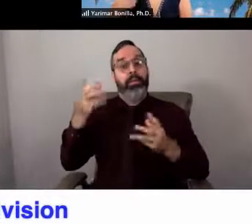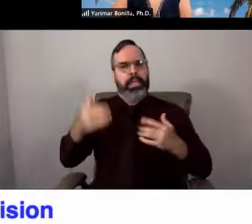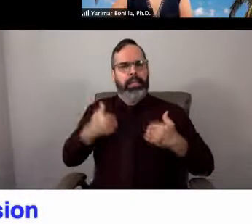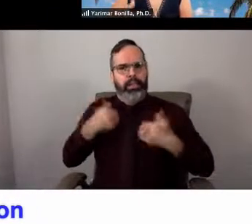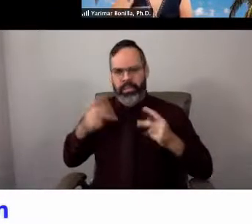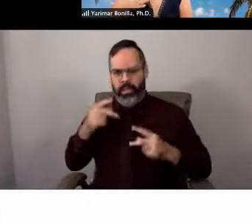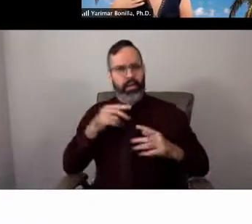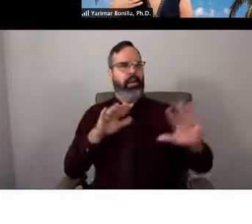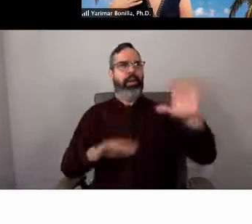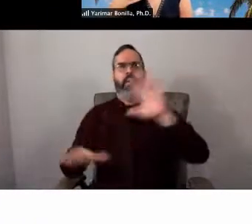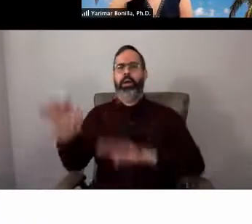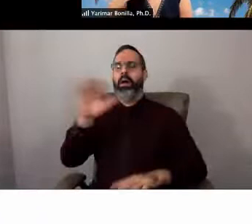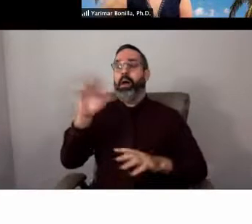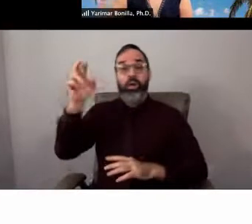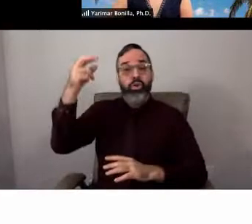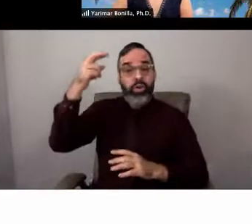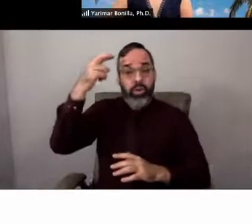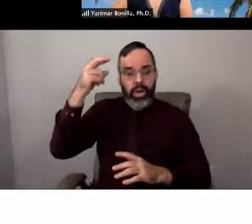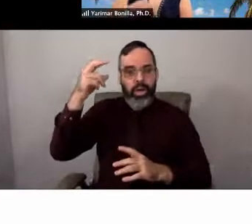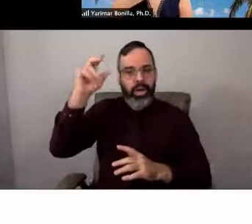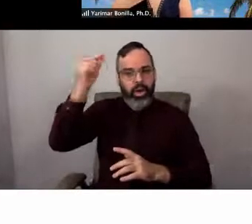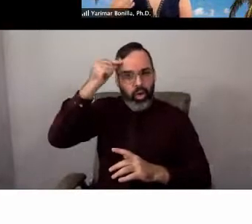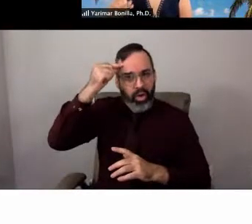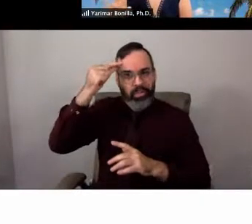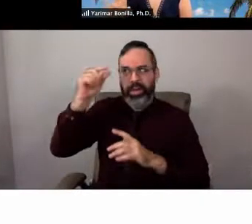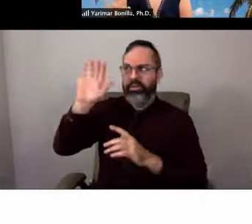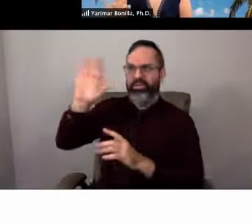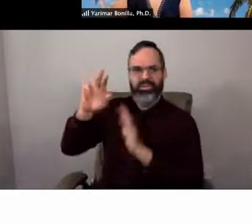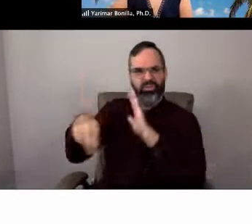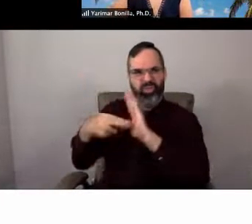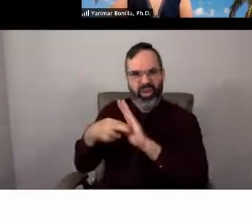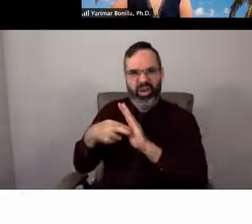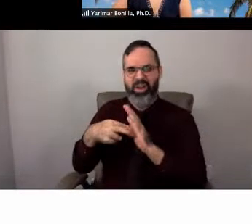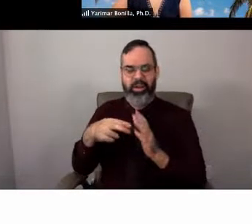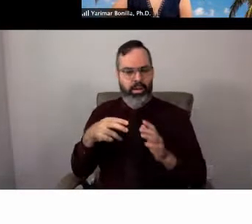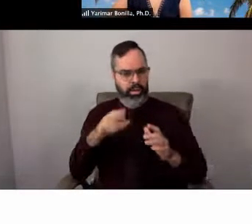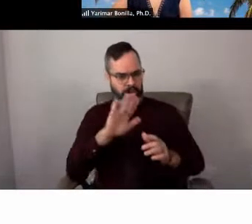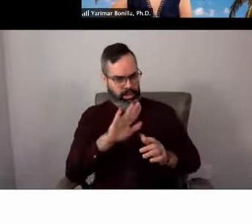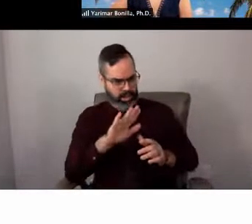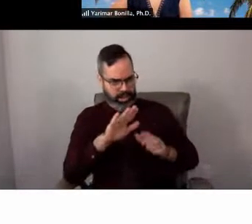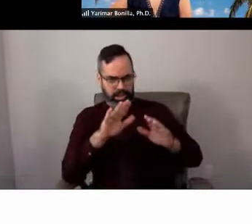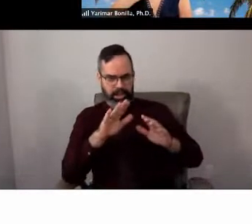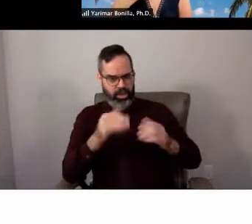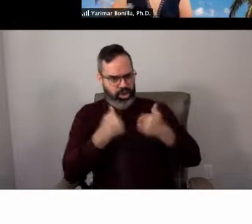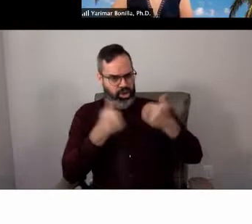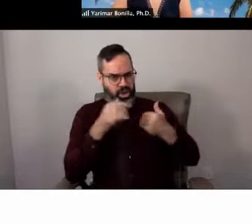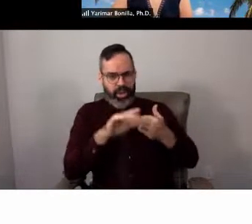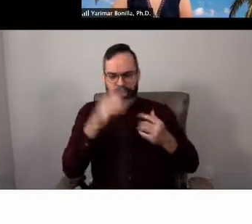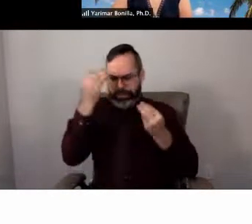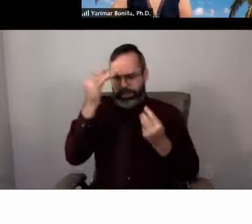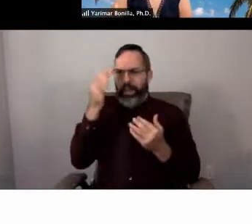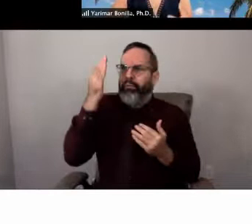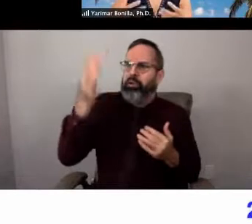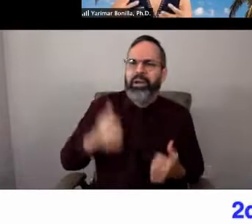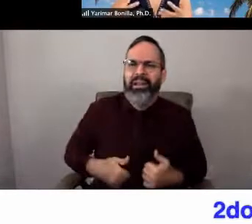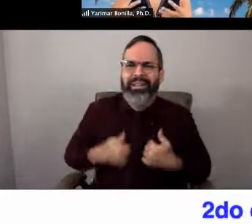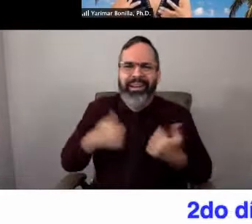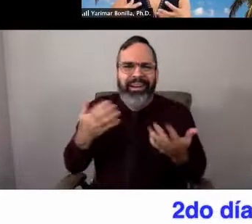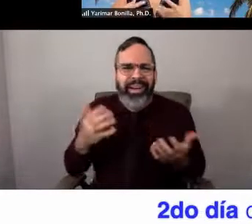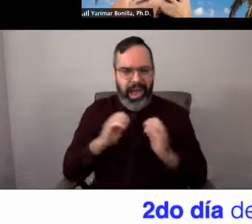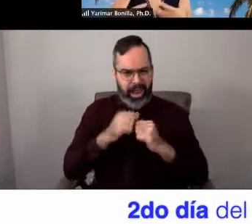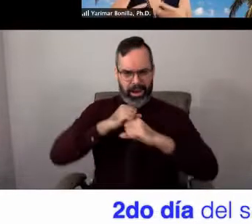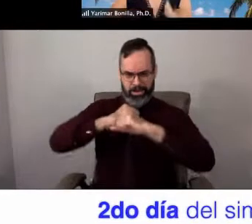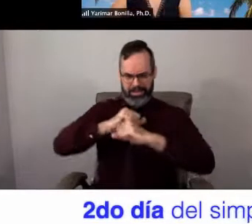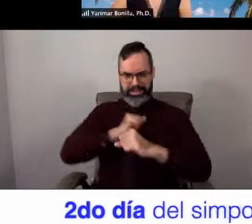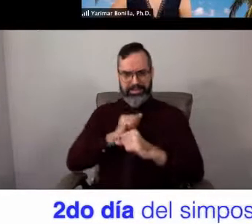of the state, thinking about the future, thinking about their current lives, and about how to protect themselves and how to engage